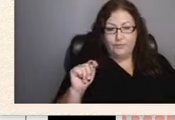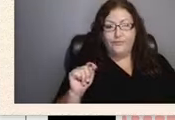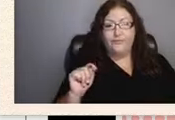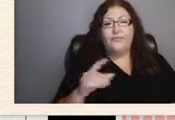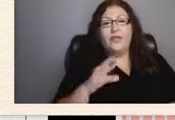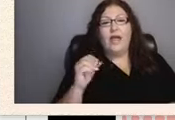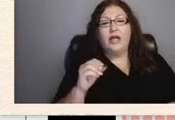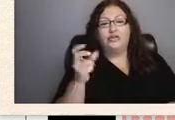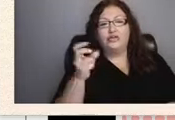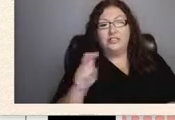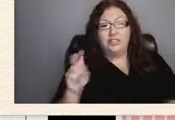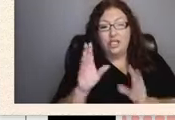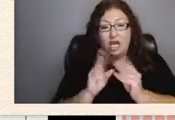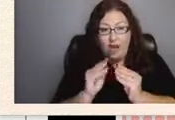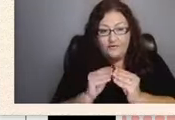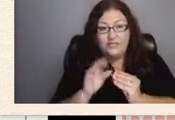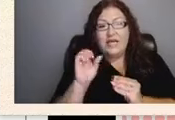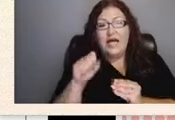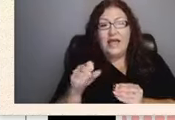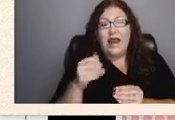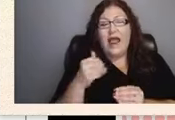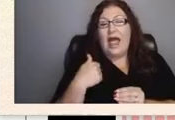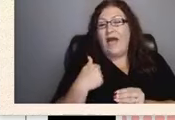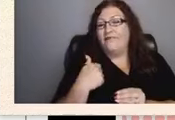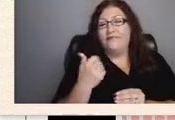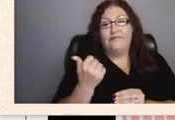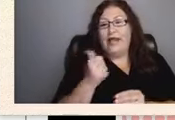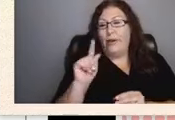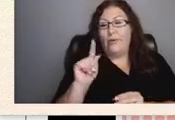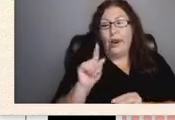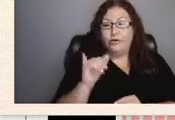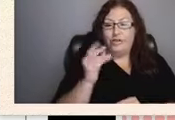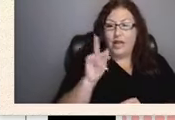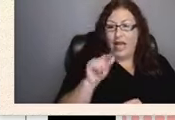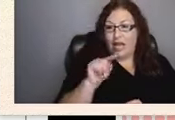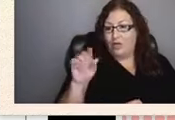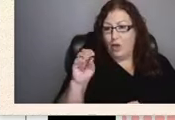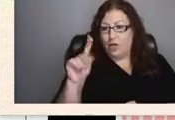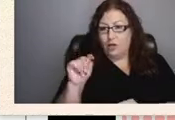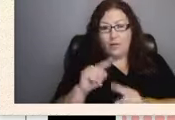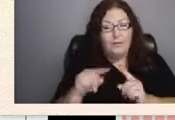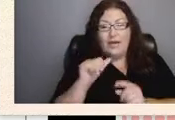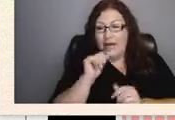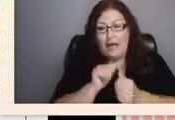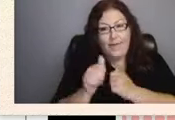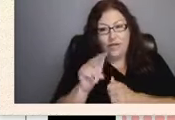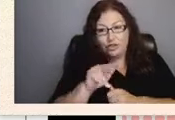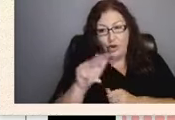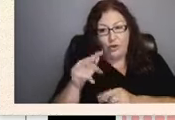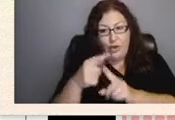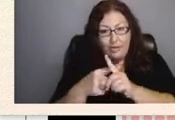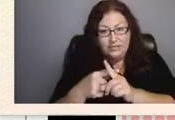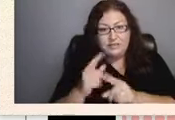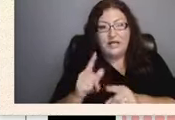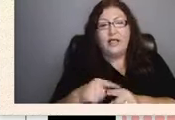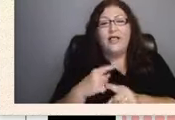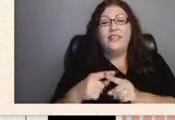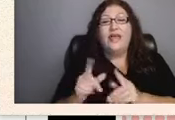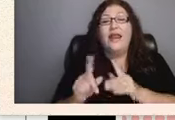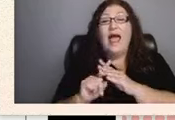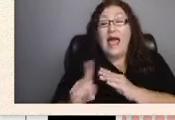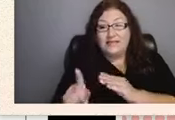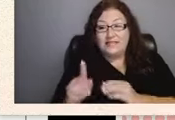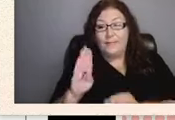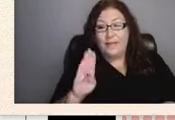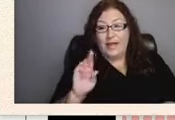transition conference can happen anywhere between July and October, but no later than 33 months. And then exit BDI-2 would